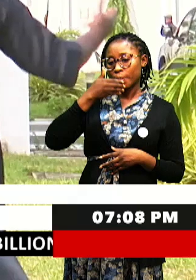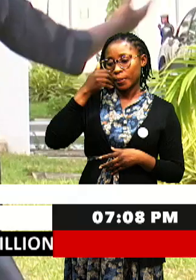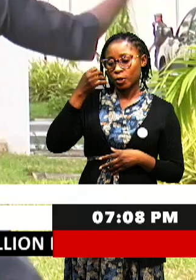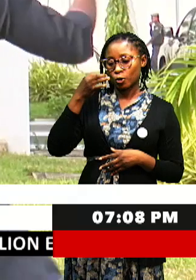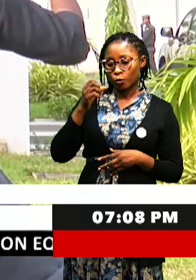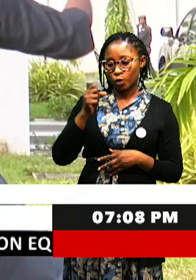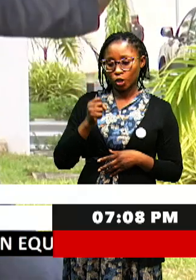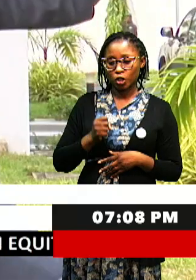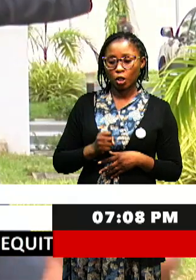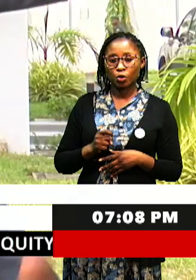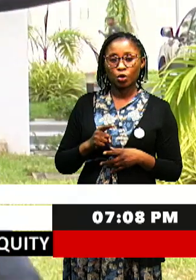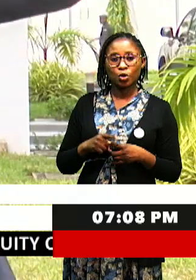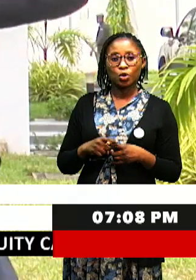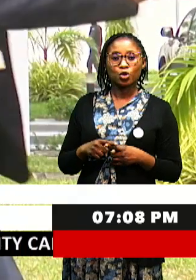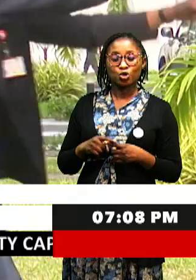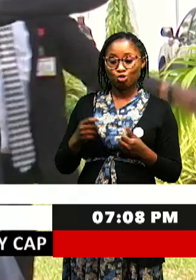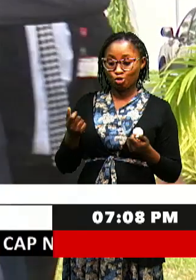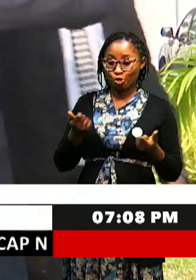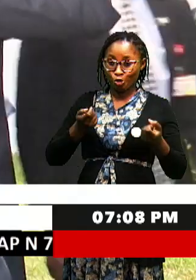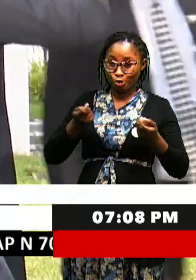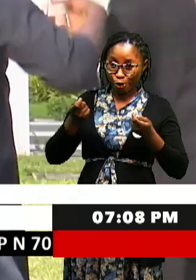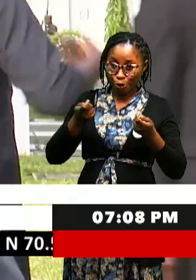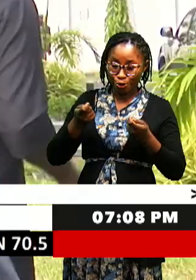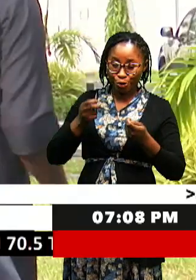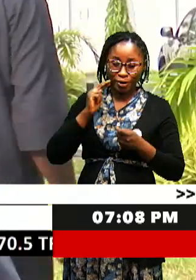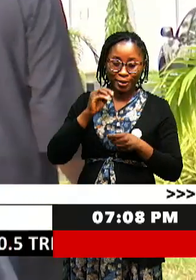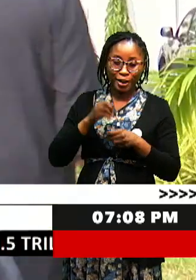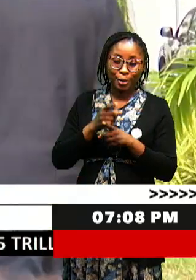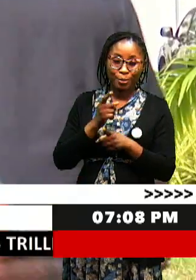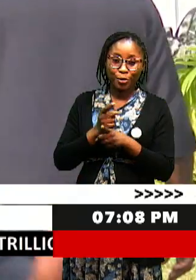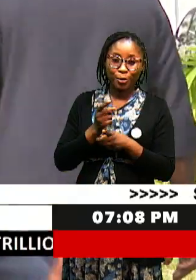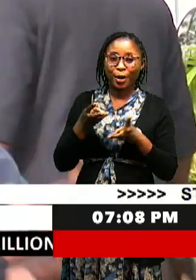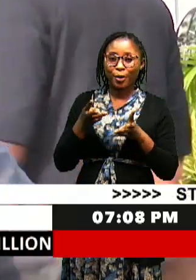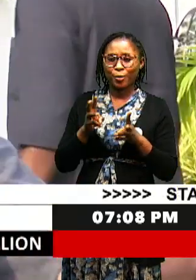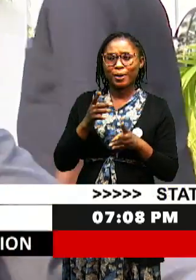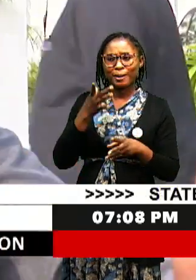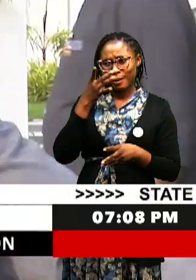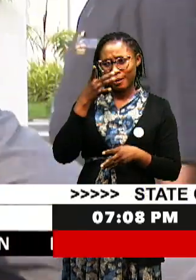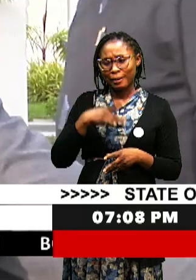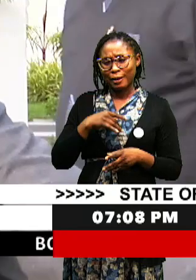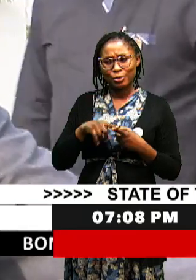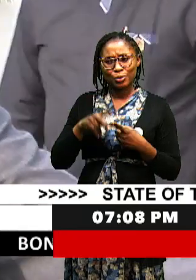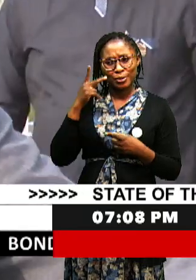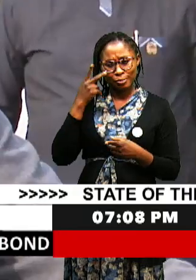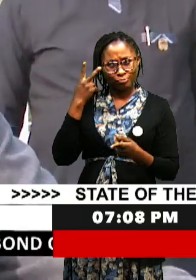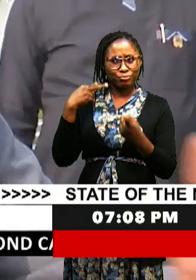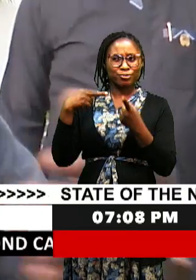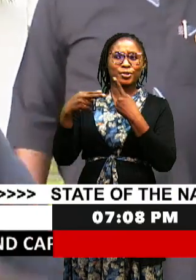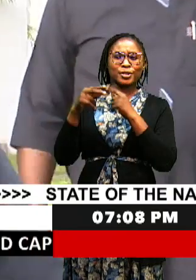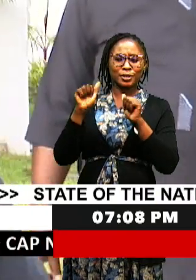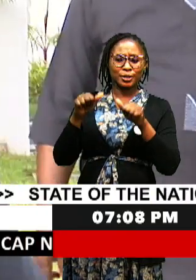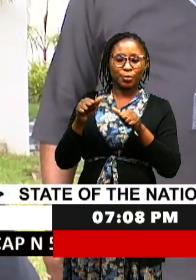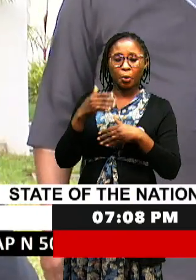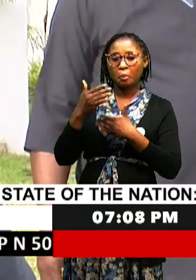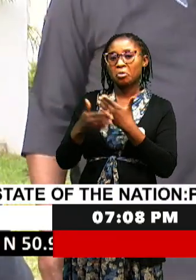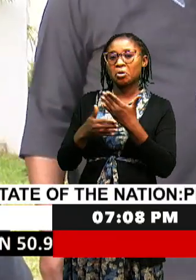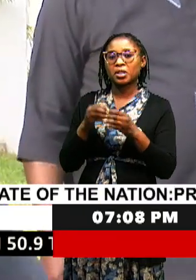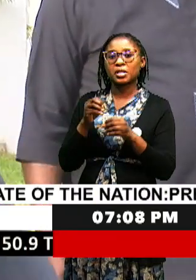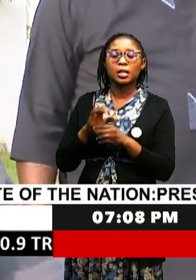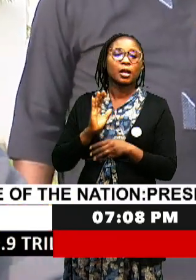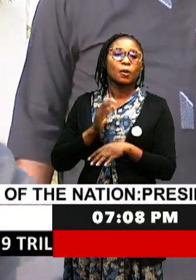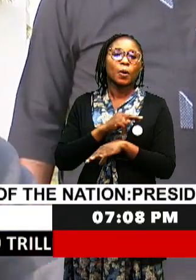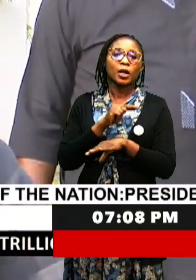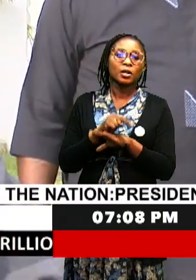South to steer Nigeria in the right direction. I like to see predictable progress in our nation. We